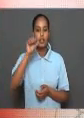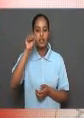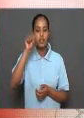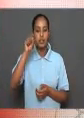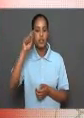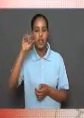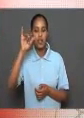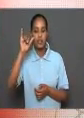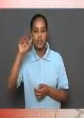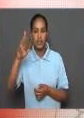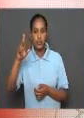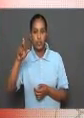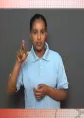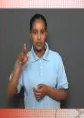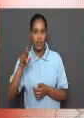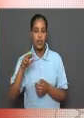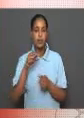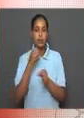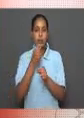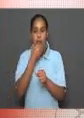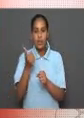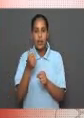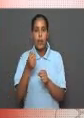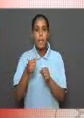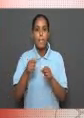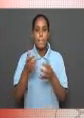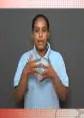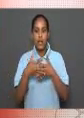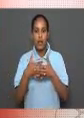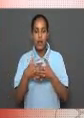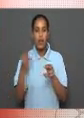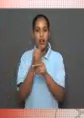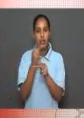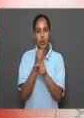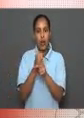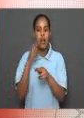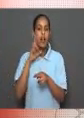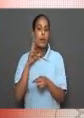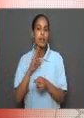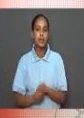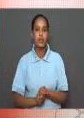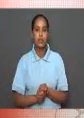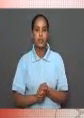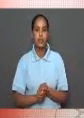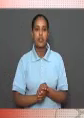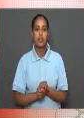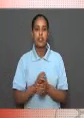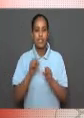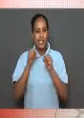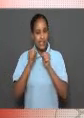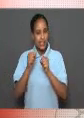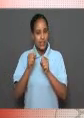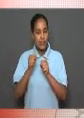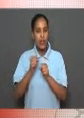Styrene butadiene has better mechanical strength than natural rubber. It